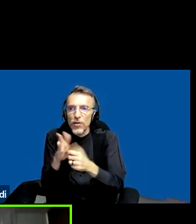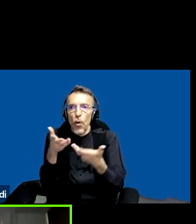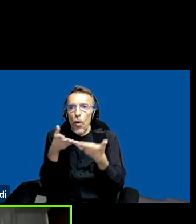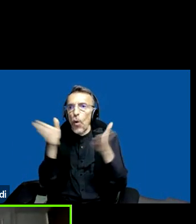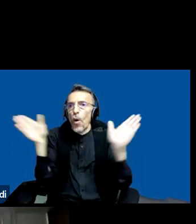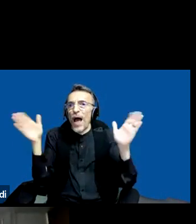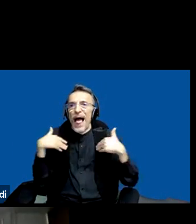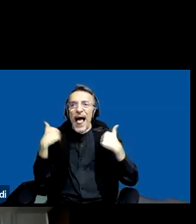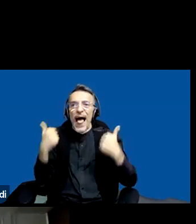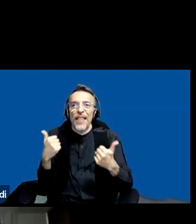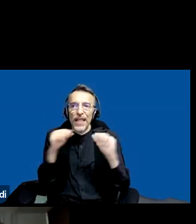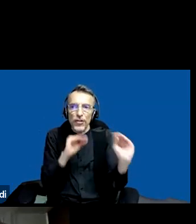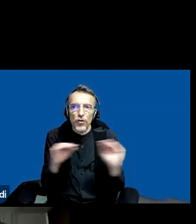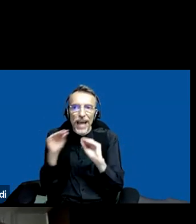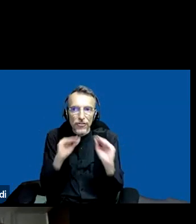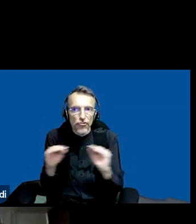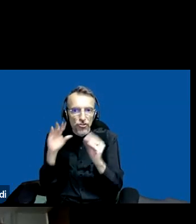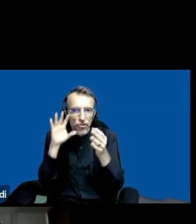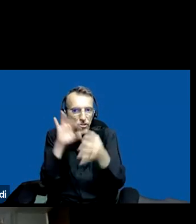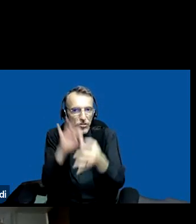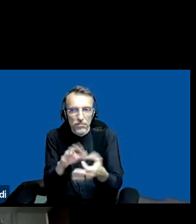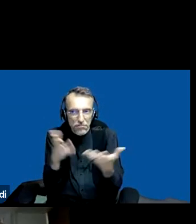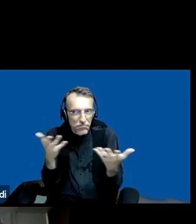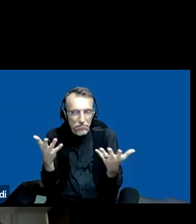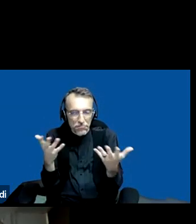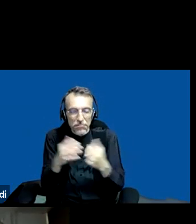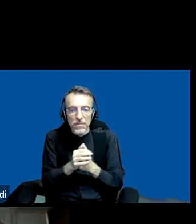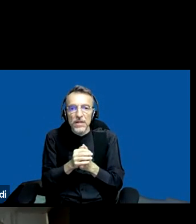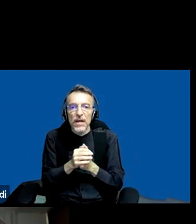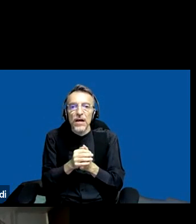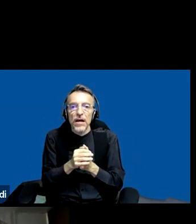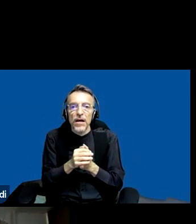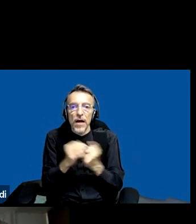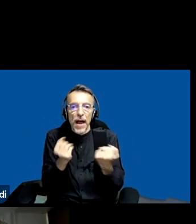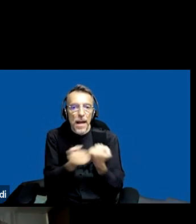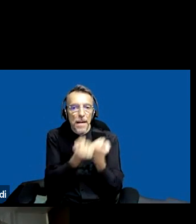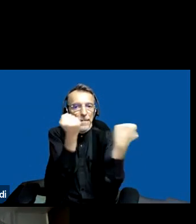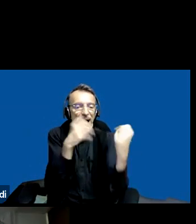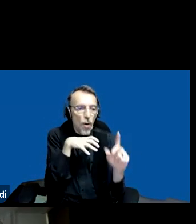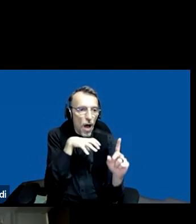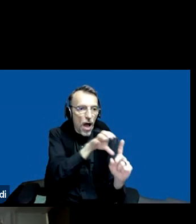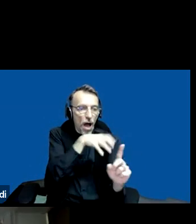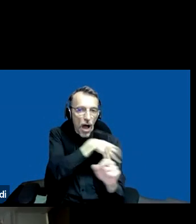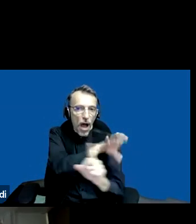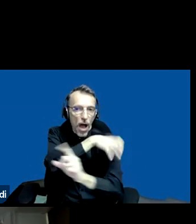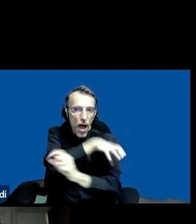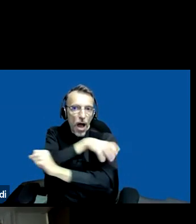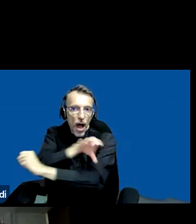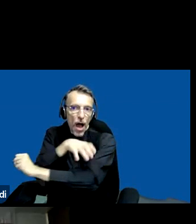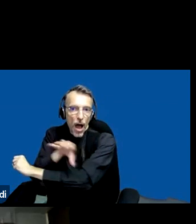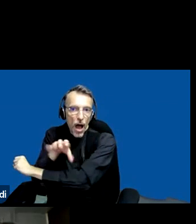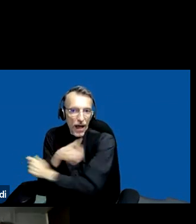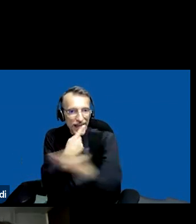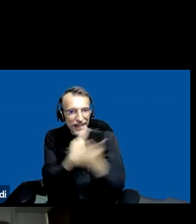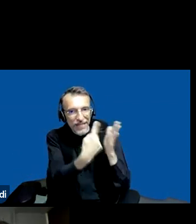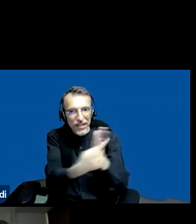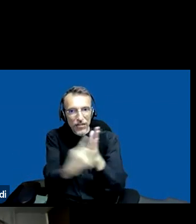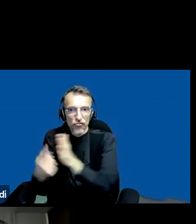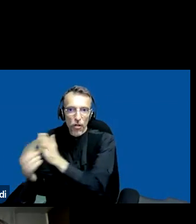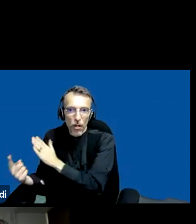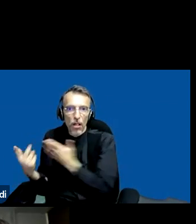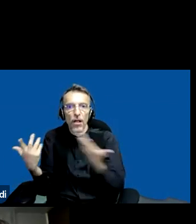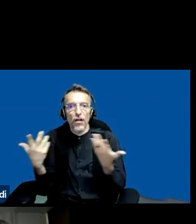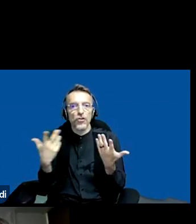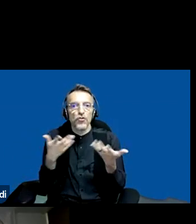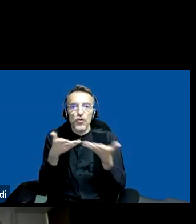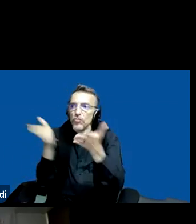health and education related, that is based on empowered individuals and groups by giving space and listening to the genuine voices